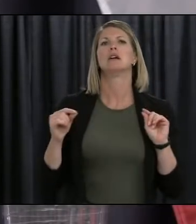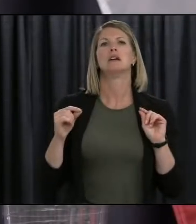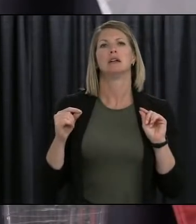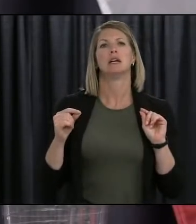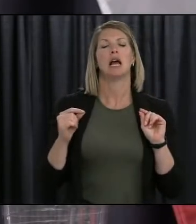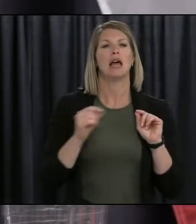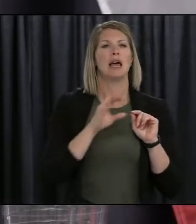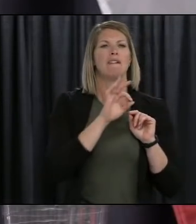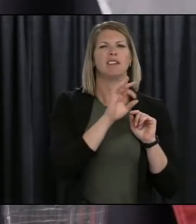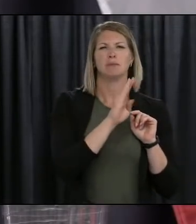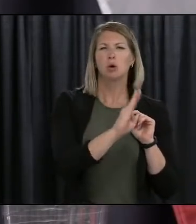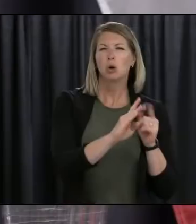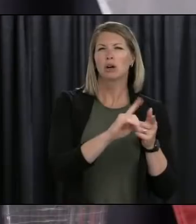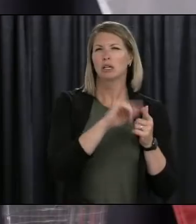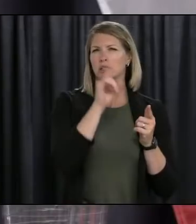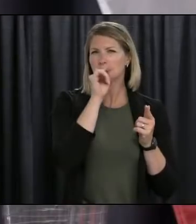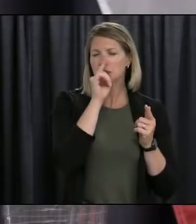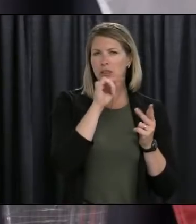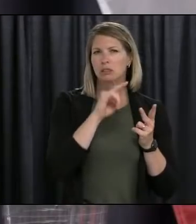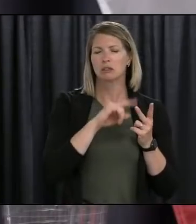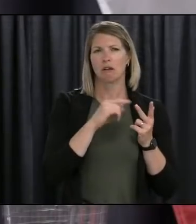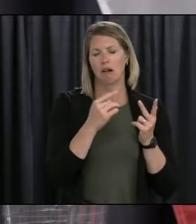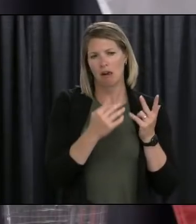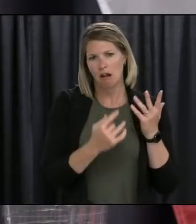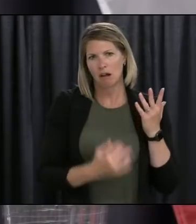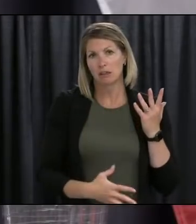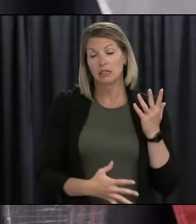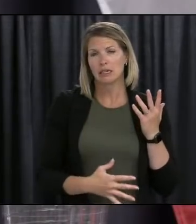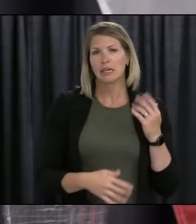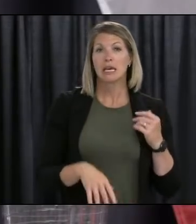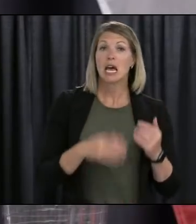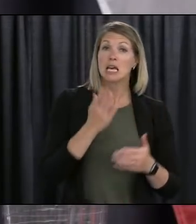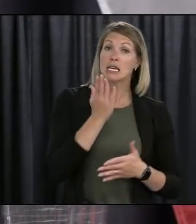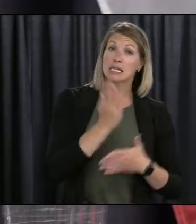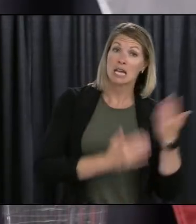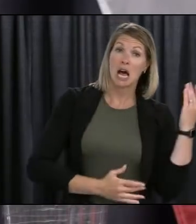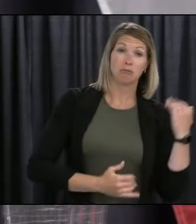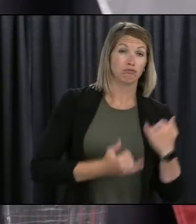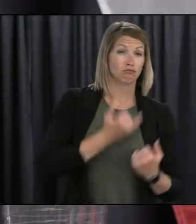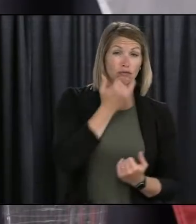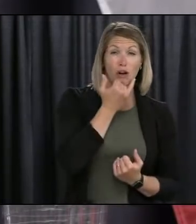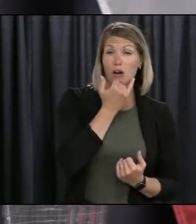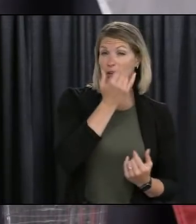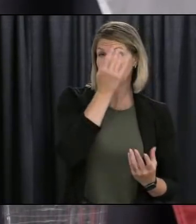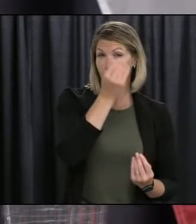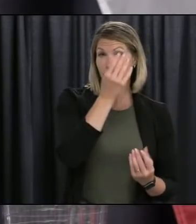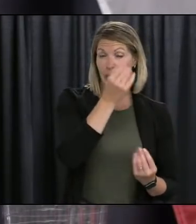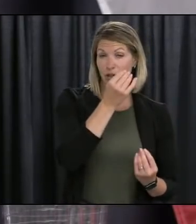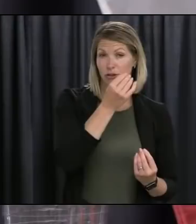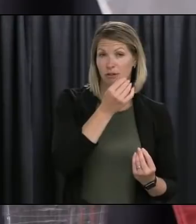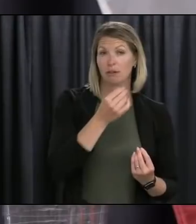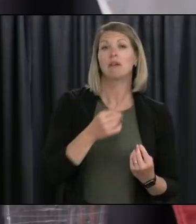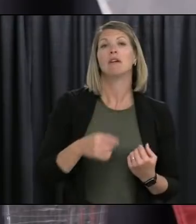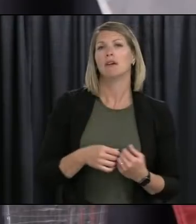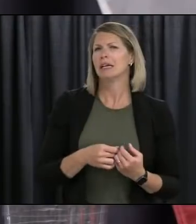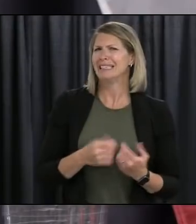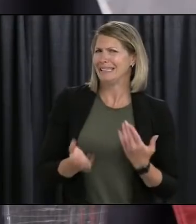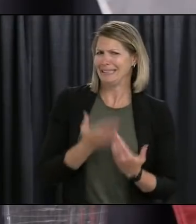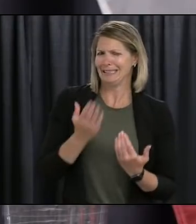lot of administrative time tracking down, only to turn out to be will-o'-the-wisps. The overseas,